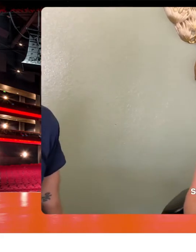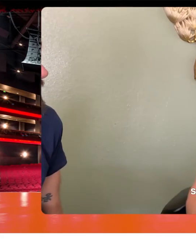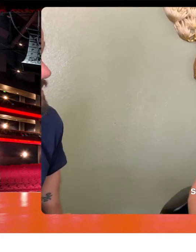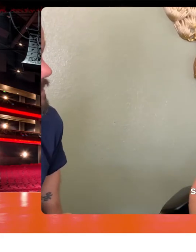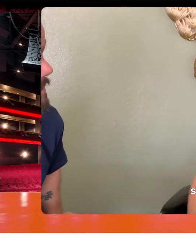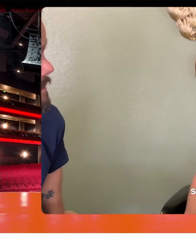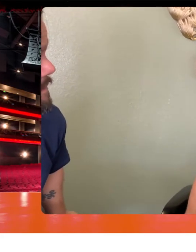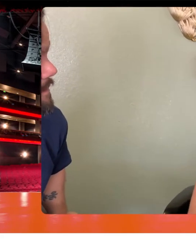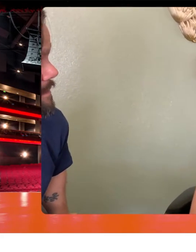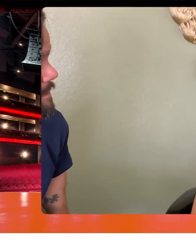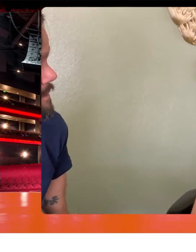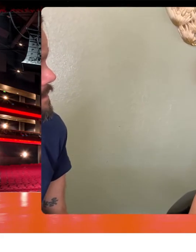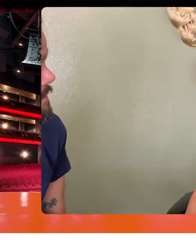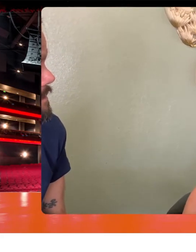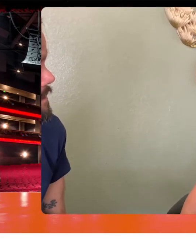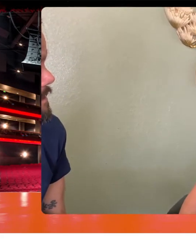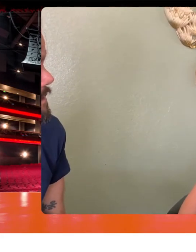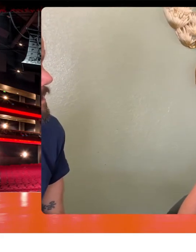So I am a little person.